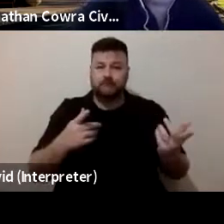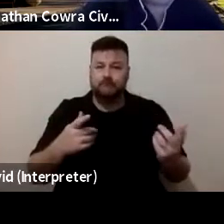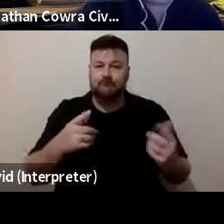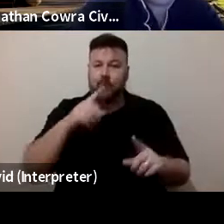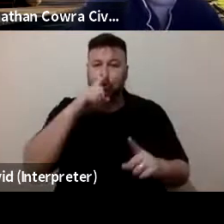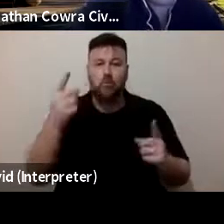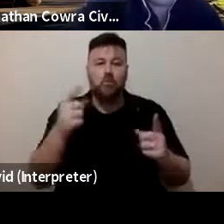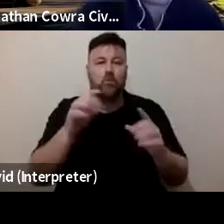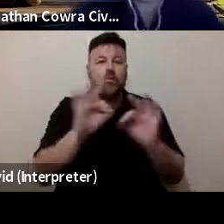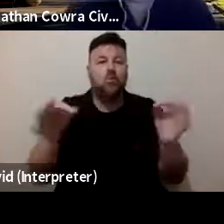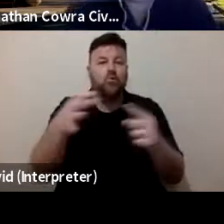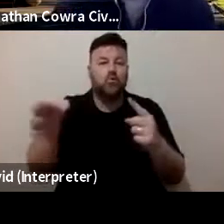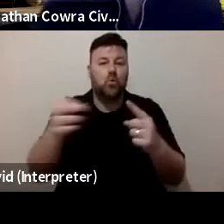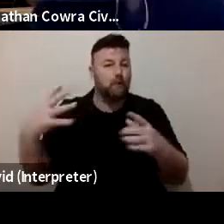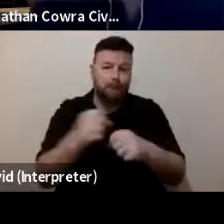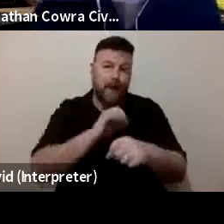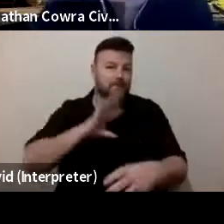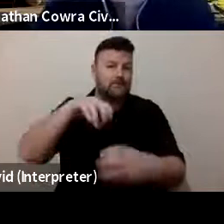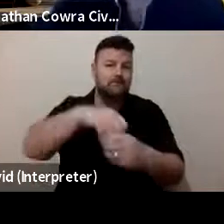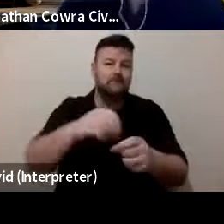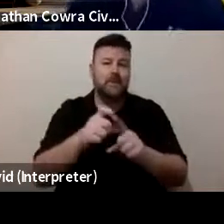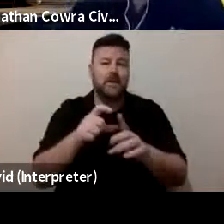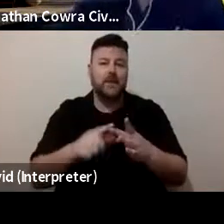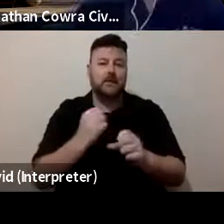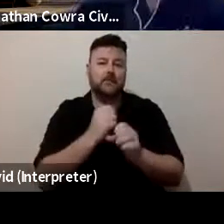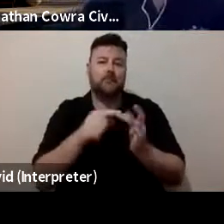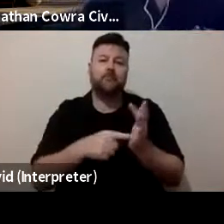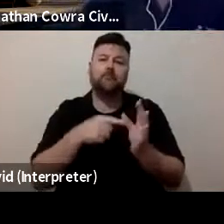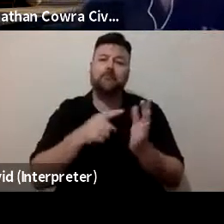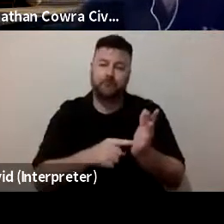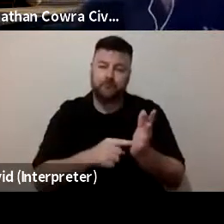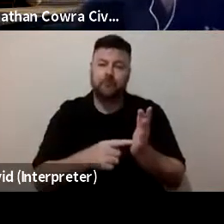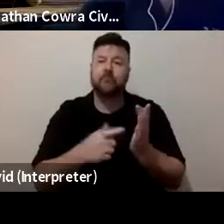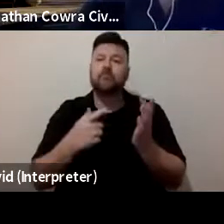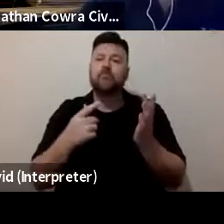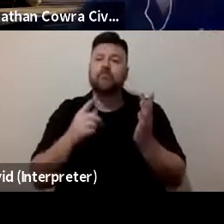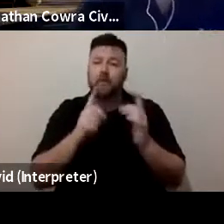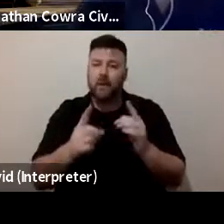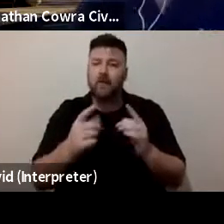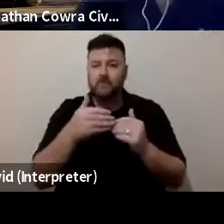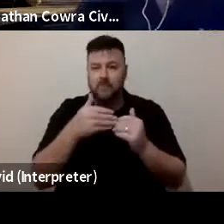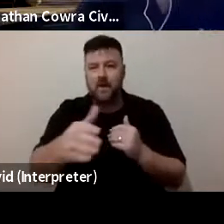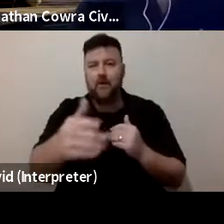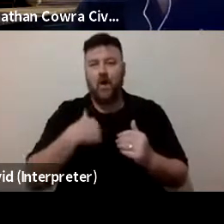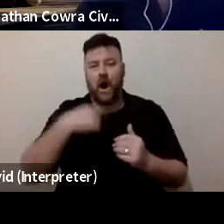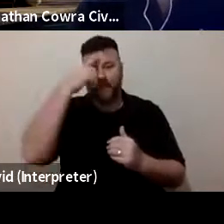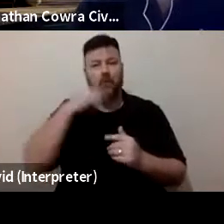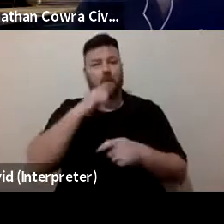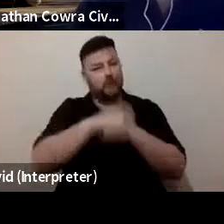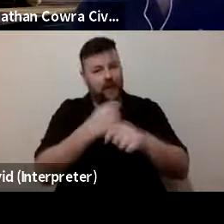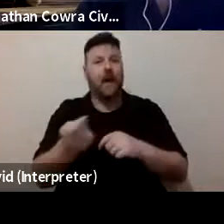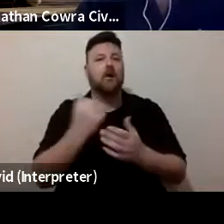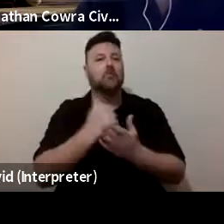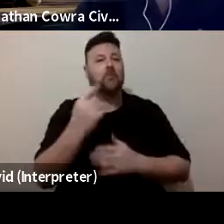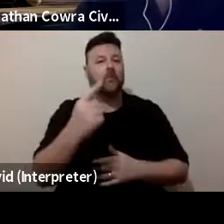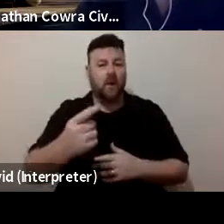enduring effect. And so that's where I reflect on the idea of the analog and the digital, and the digital and the analog hopefully will continue to do a little bit